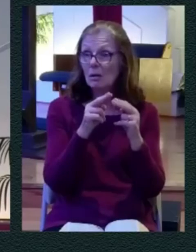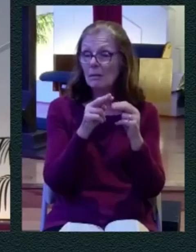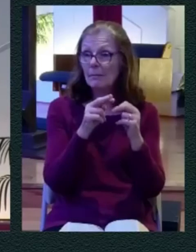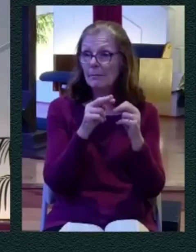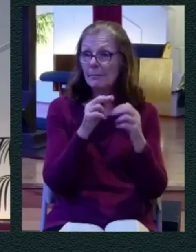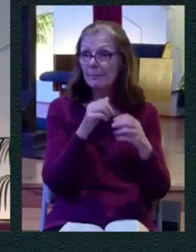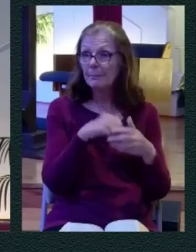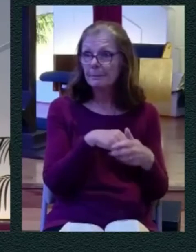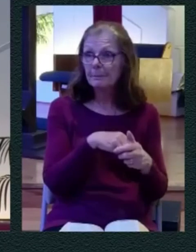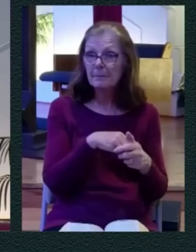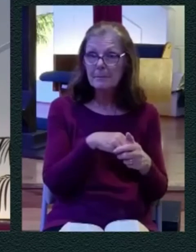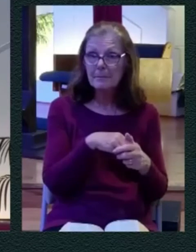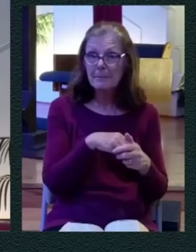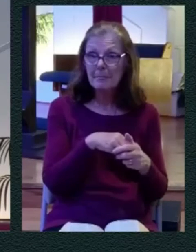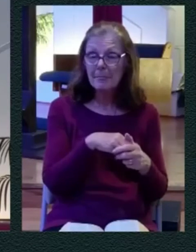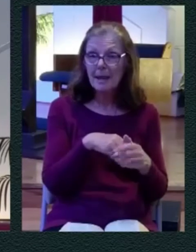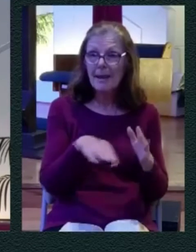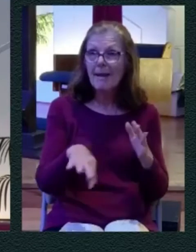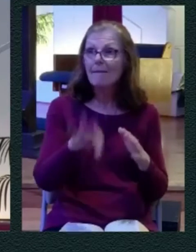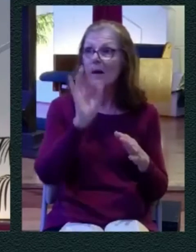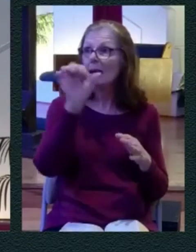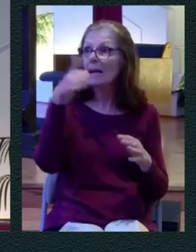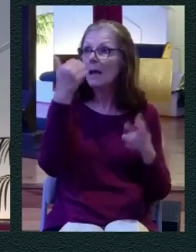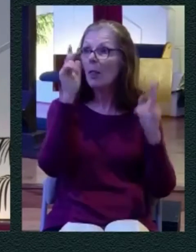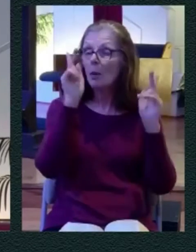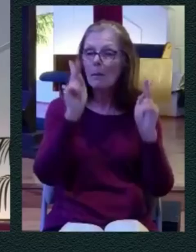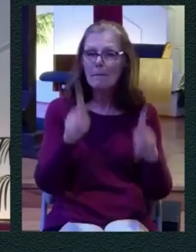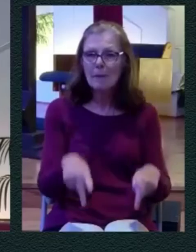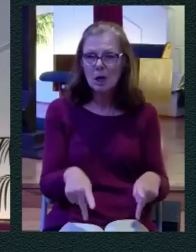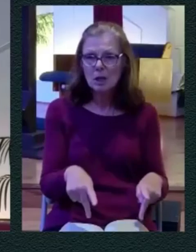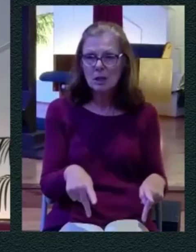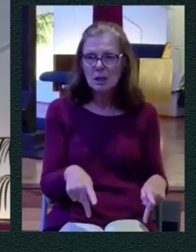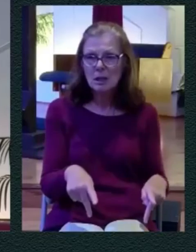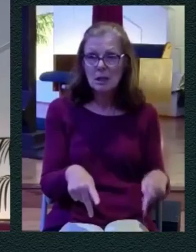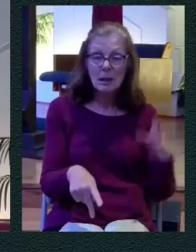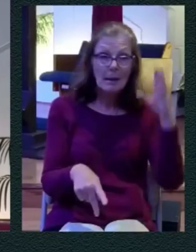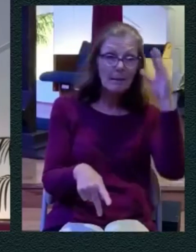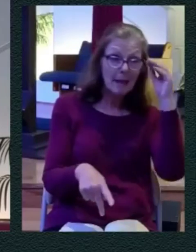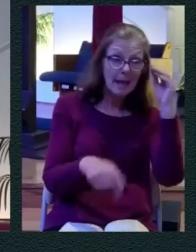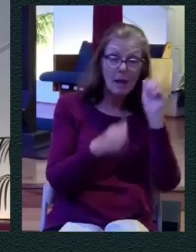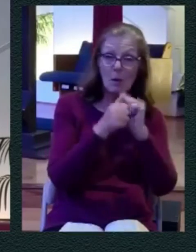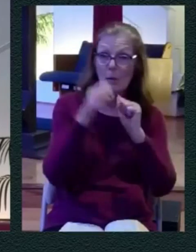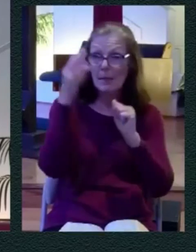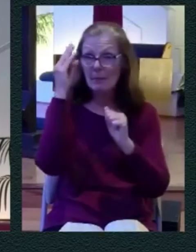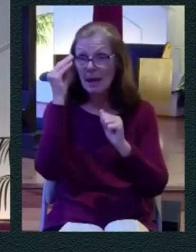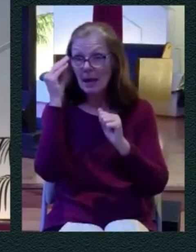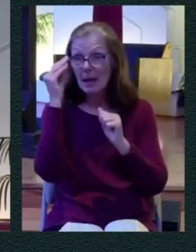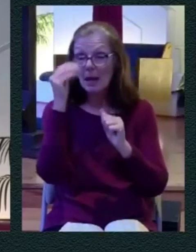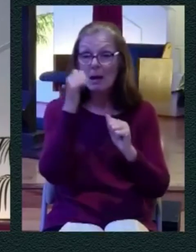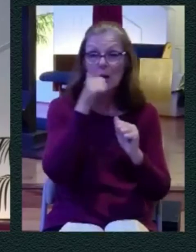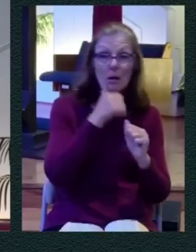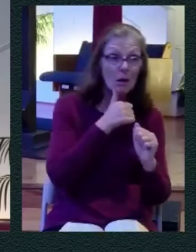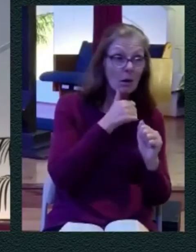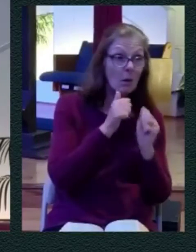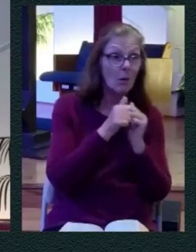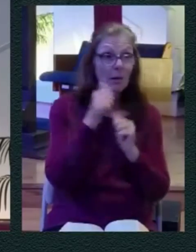in our sanctuary. Find another person, male with male, female with